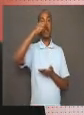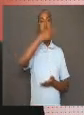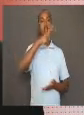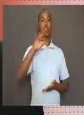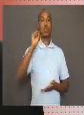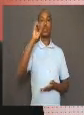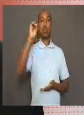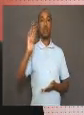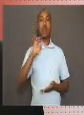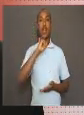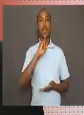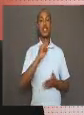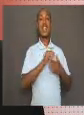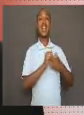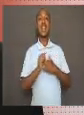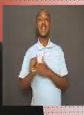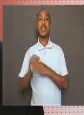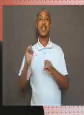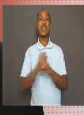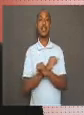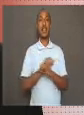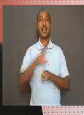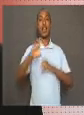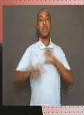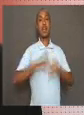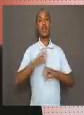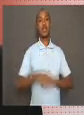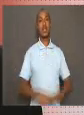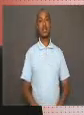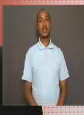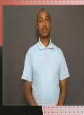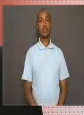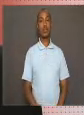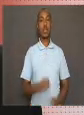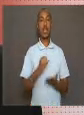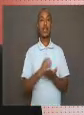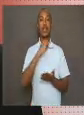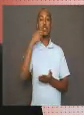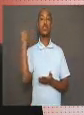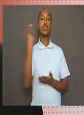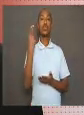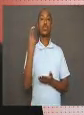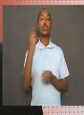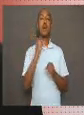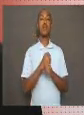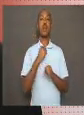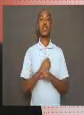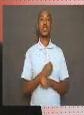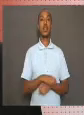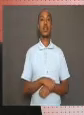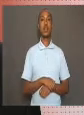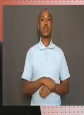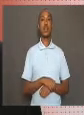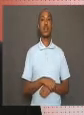that sulfuric acid is the leading industrial chemical. It is used to